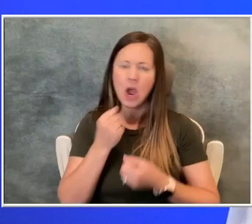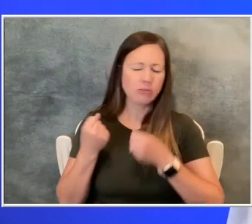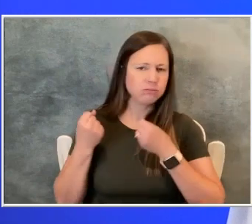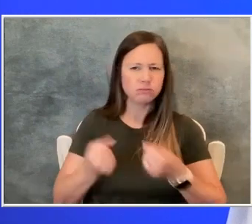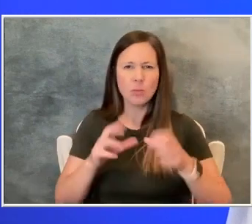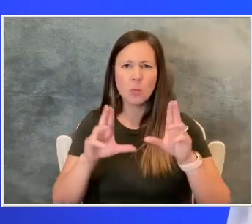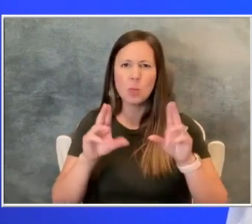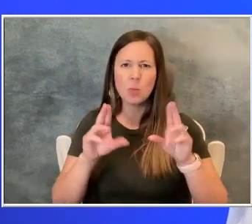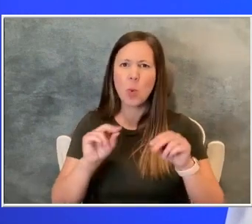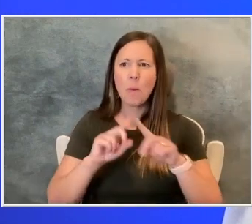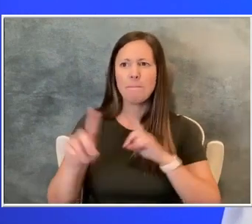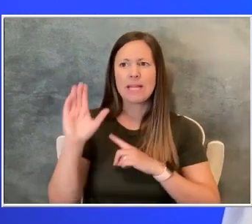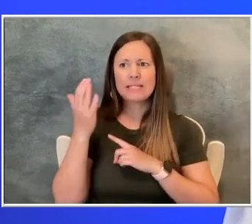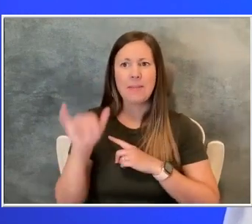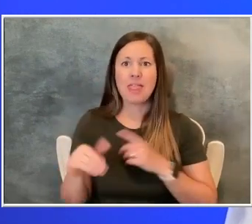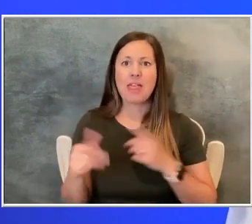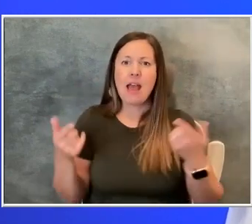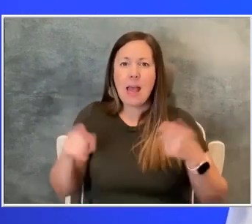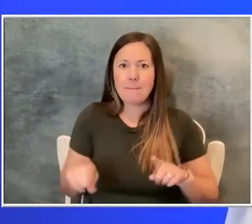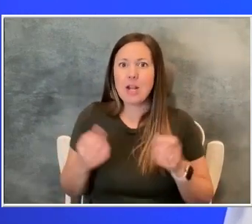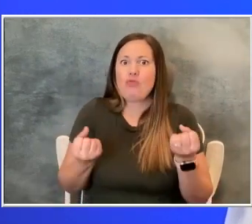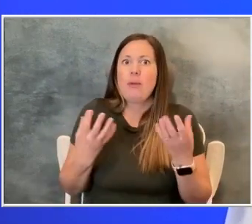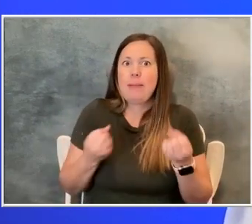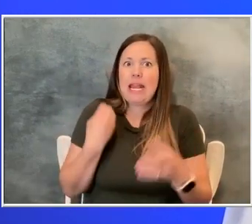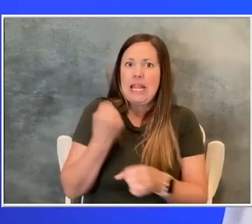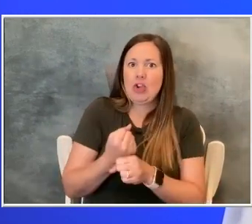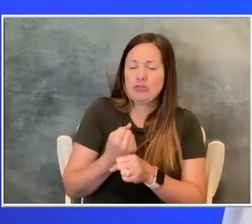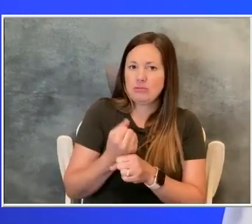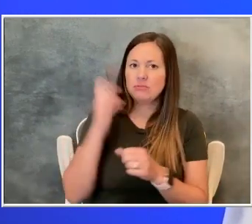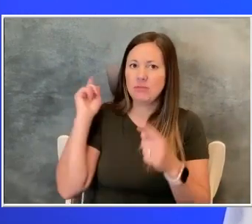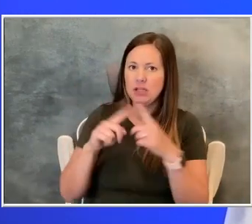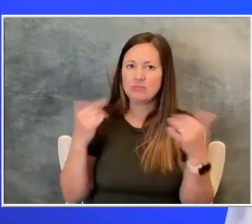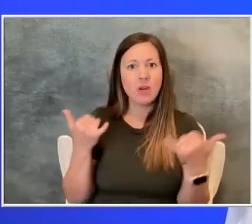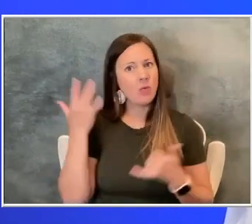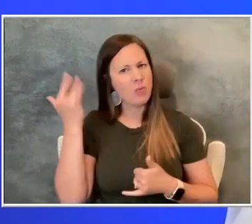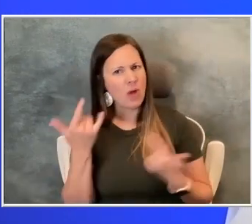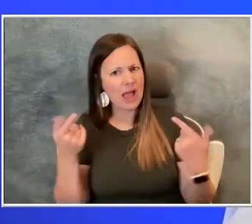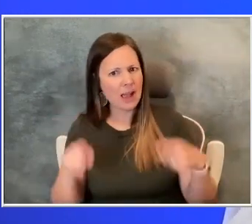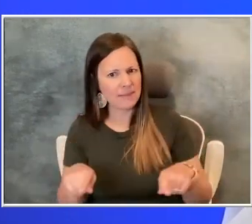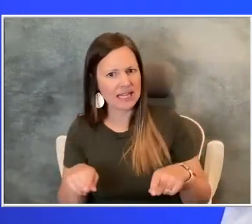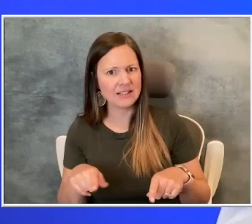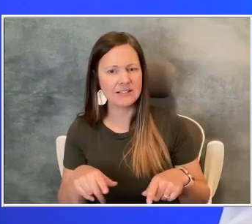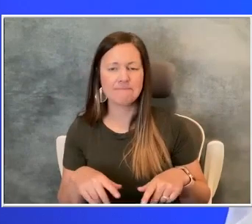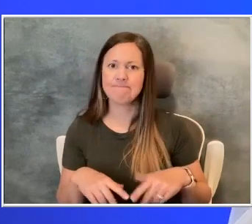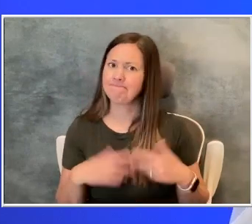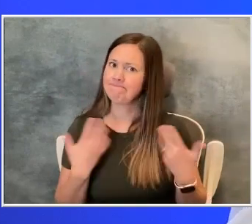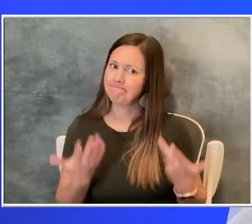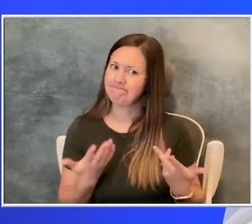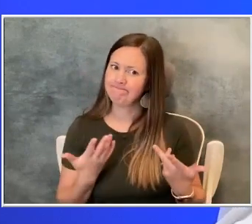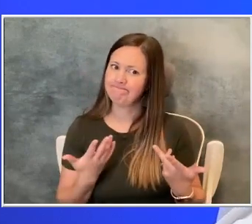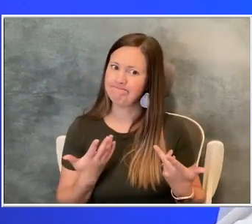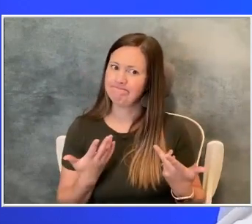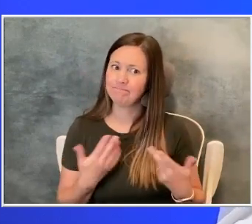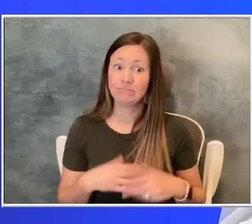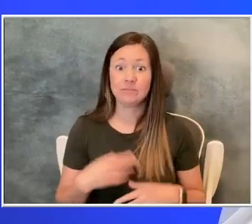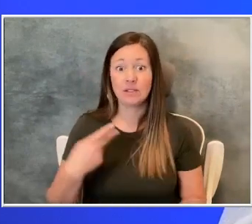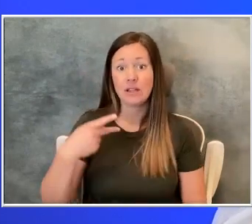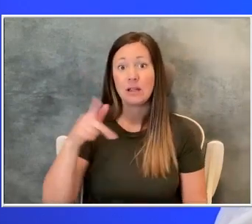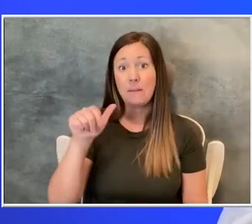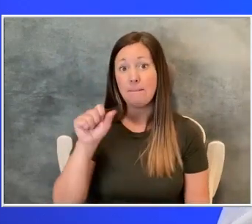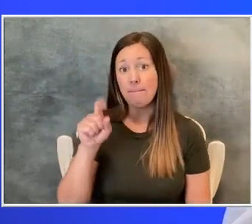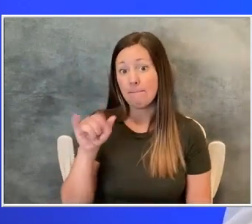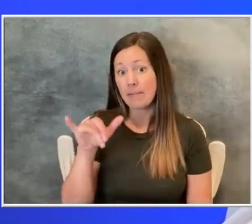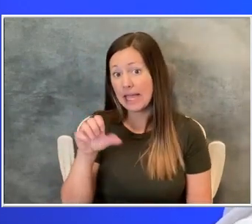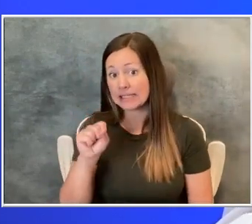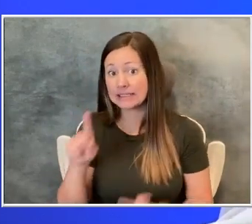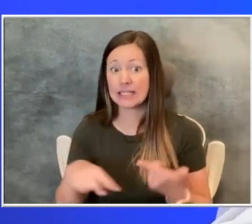over decades. Why that's happening, I bet you can tell. Is it plastics? Is it the